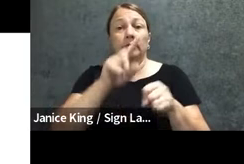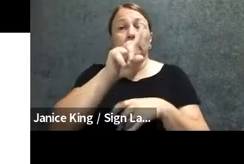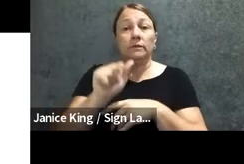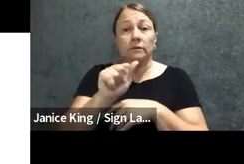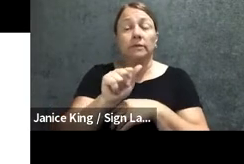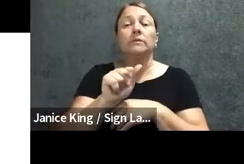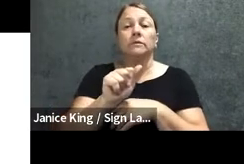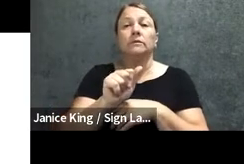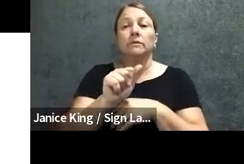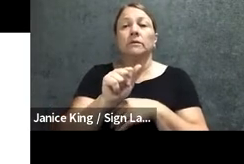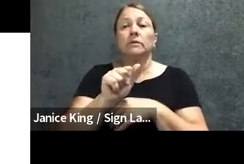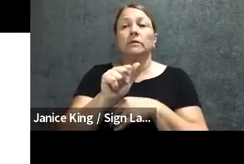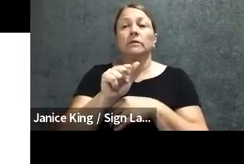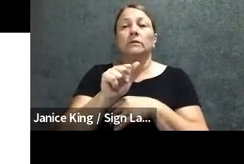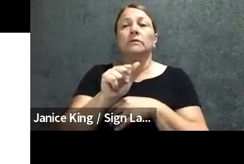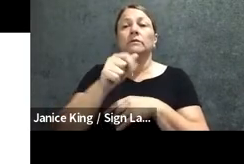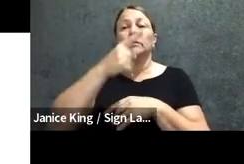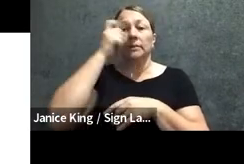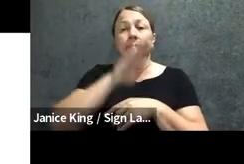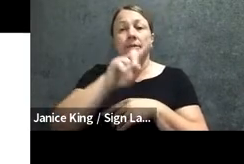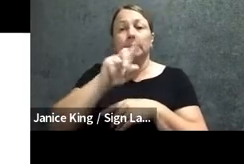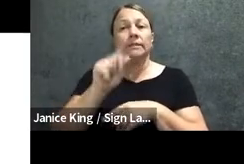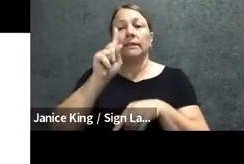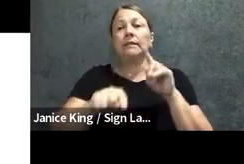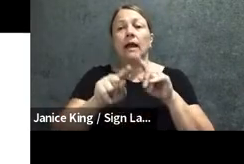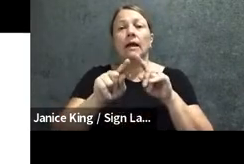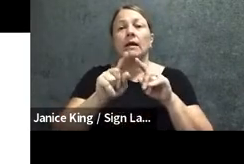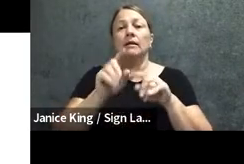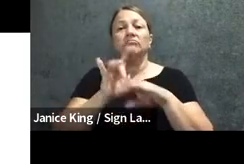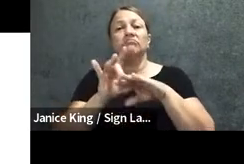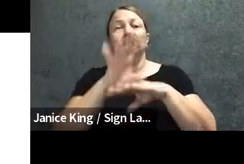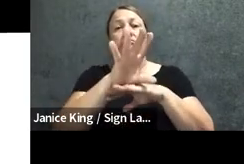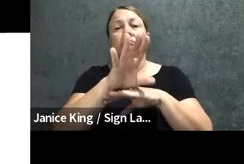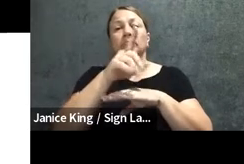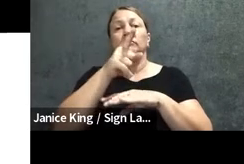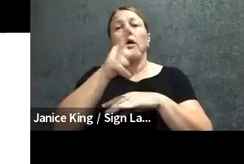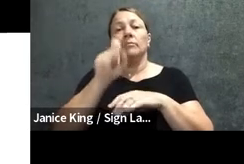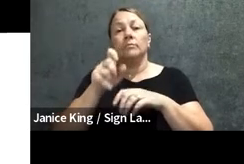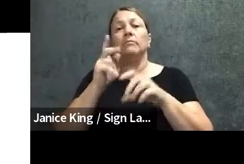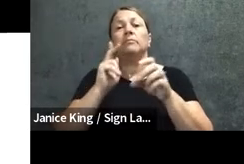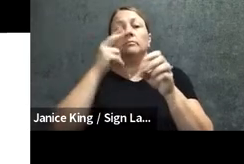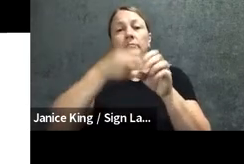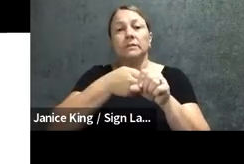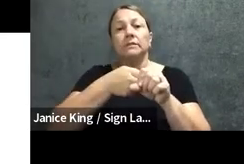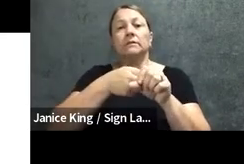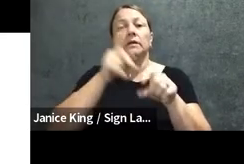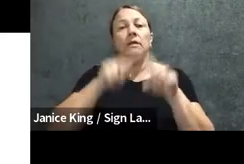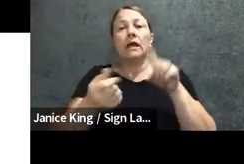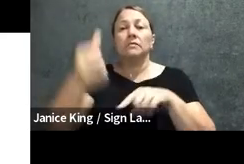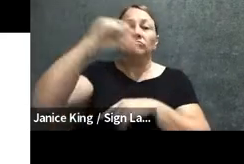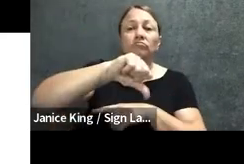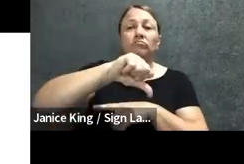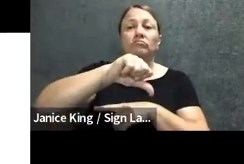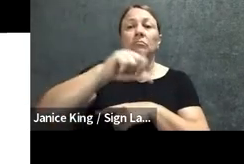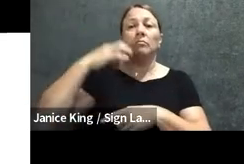participation and be not denied the benefits of or subjected to discrimination under any program or activity receiving